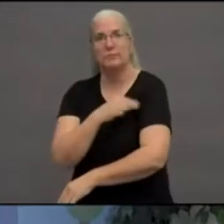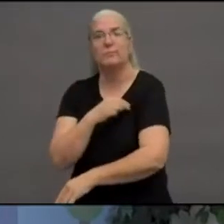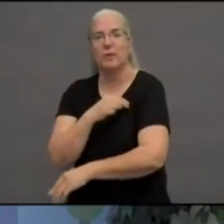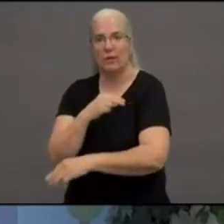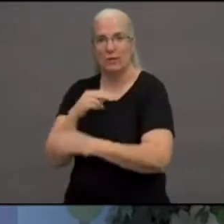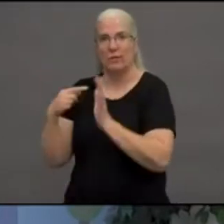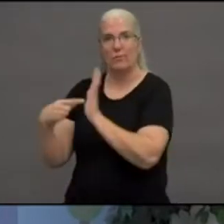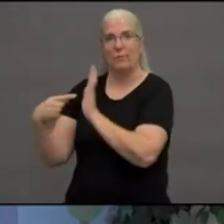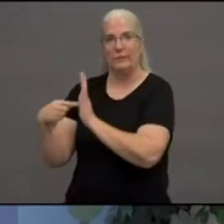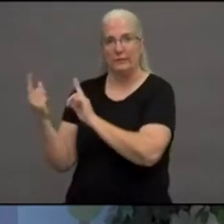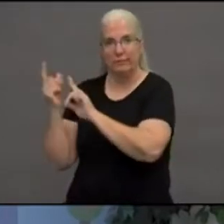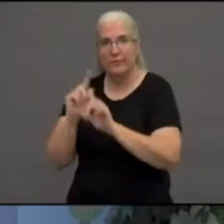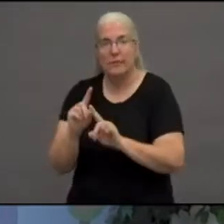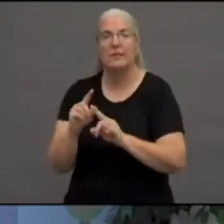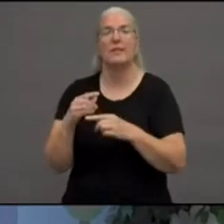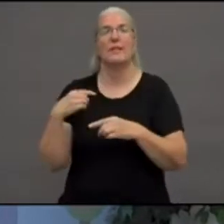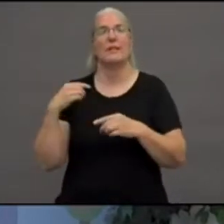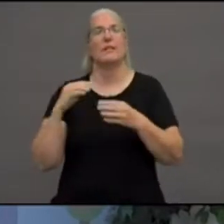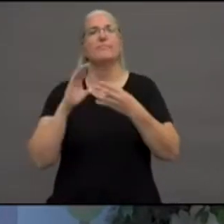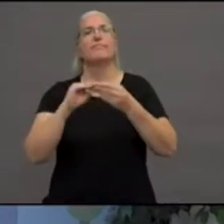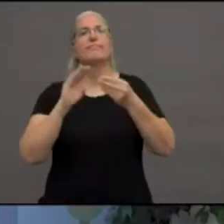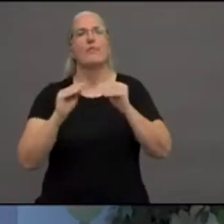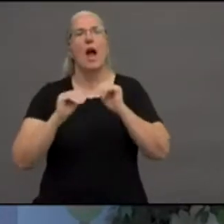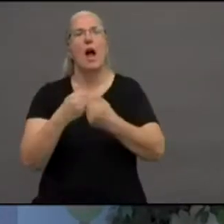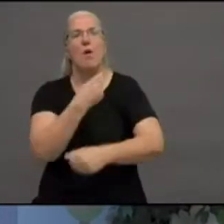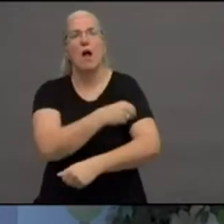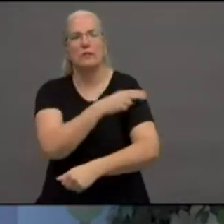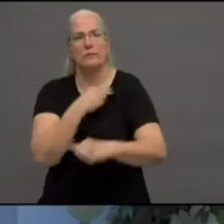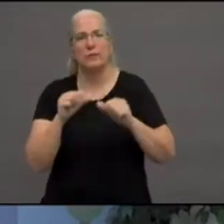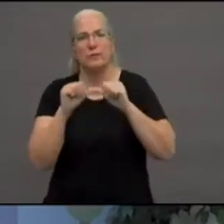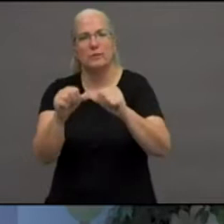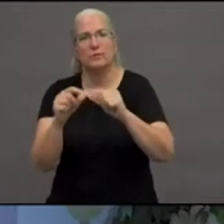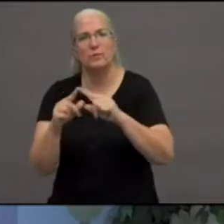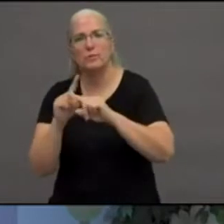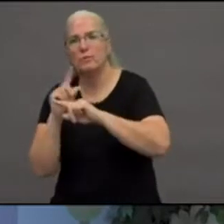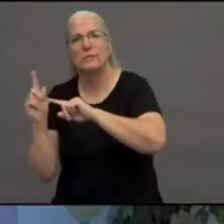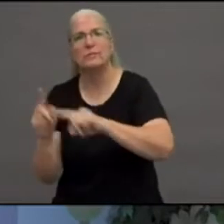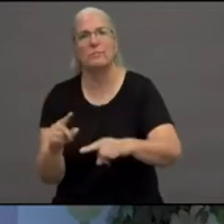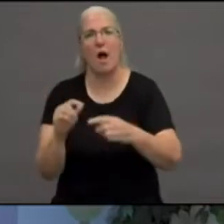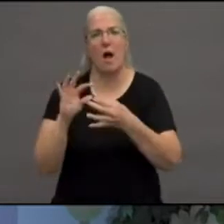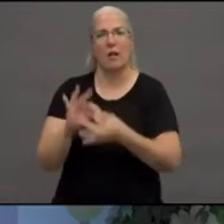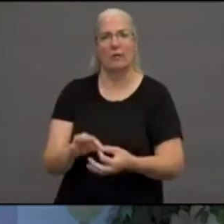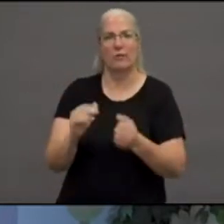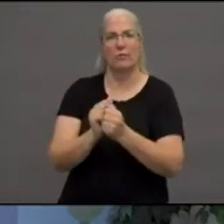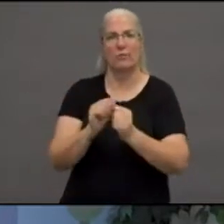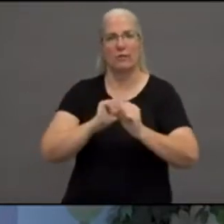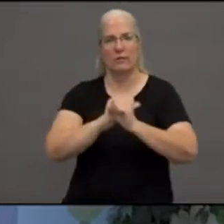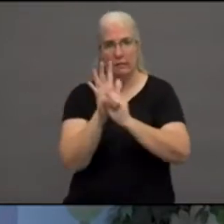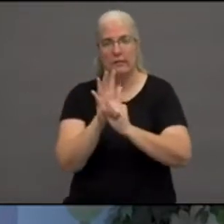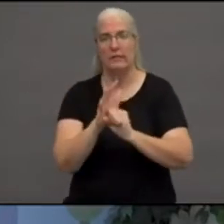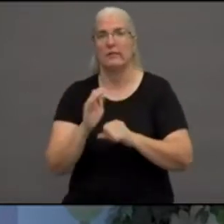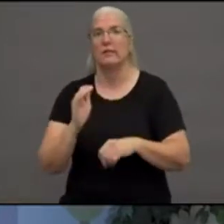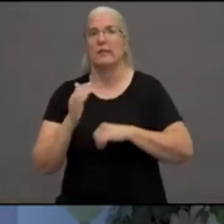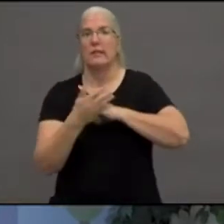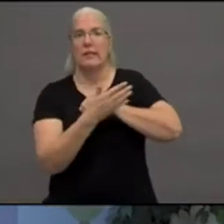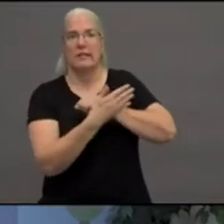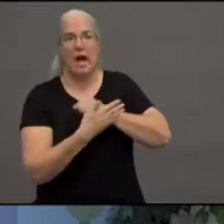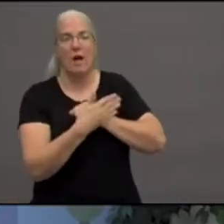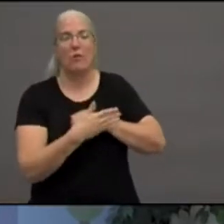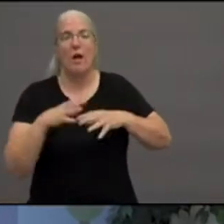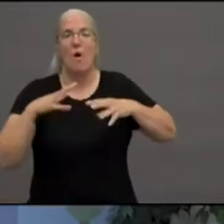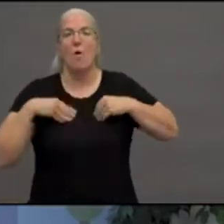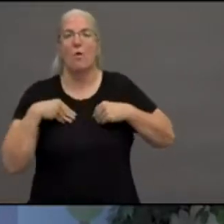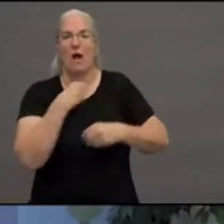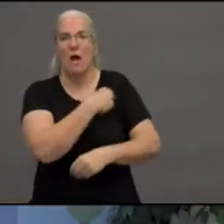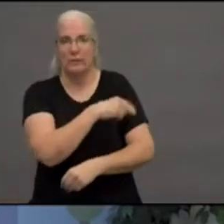with COVID-19 pandemic. We will be discussing how county-owned public hospitals and clinics continue to prepare and